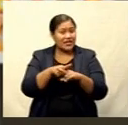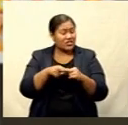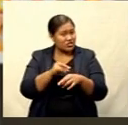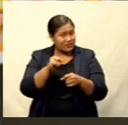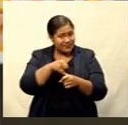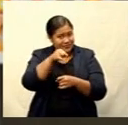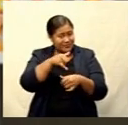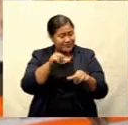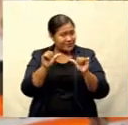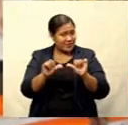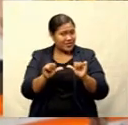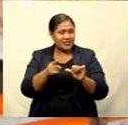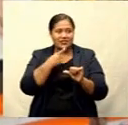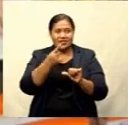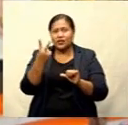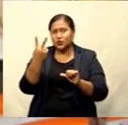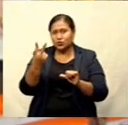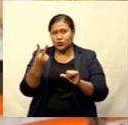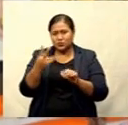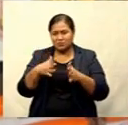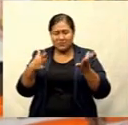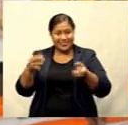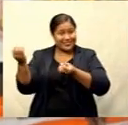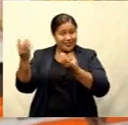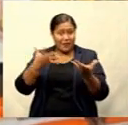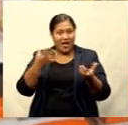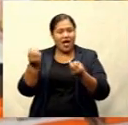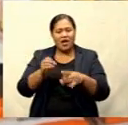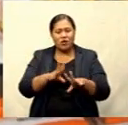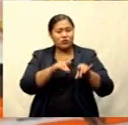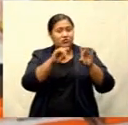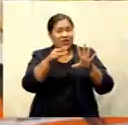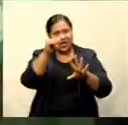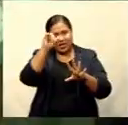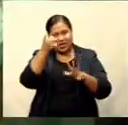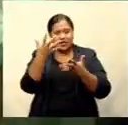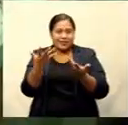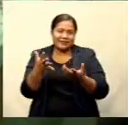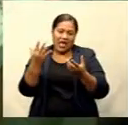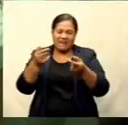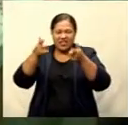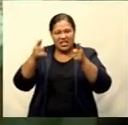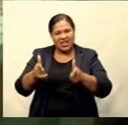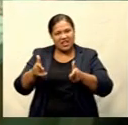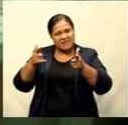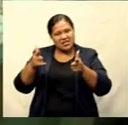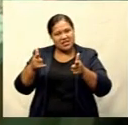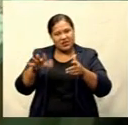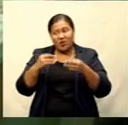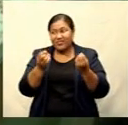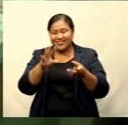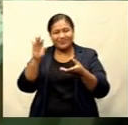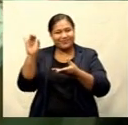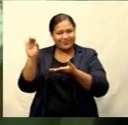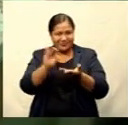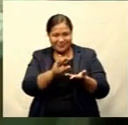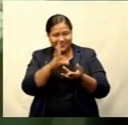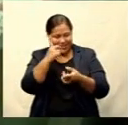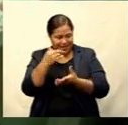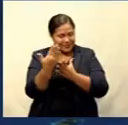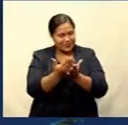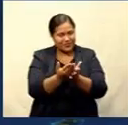president says our two largest suppliers, Australia and India, have placed limitations on the amount of medicine that can be shipped